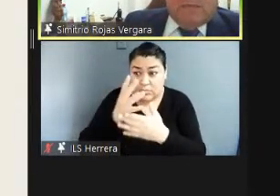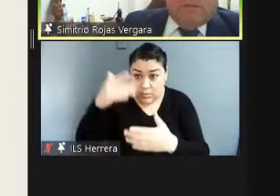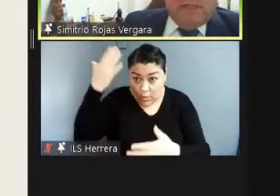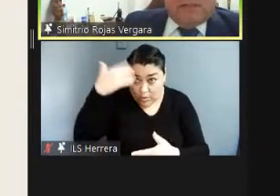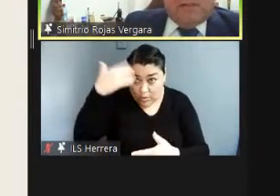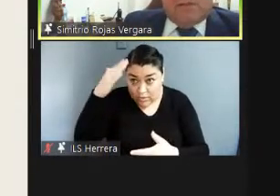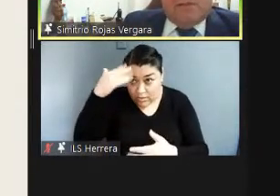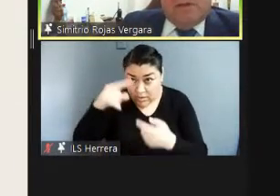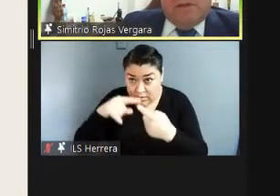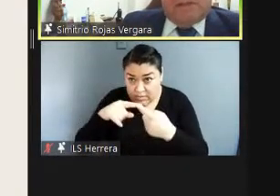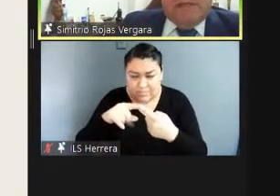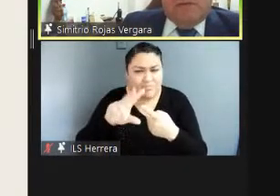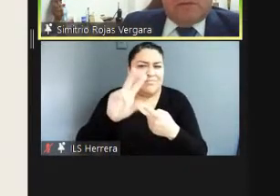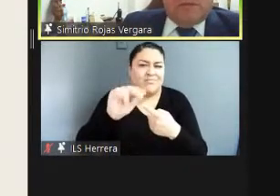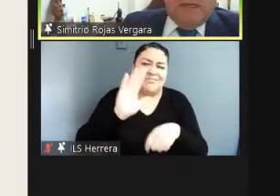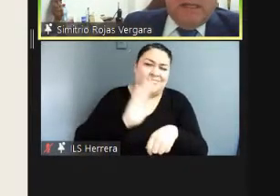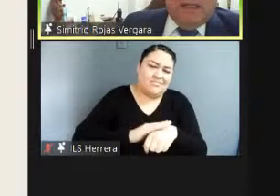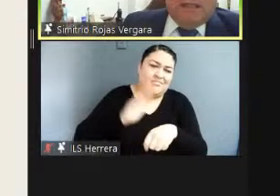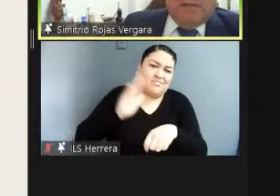not only cognitive.